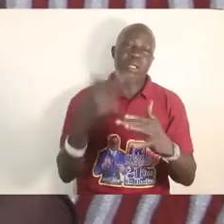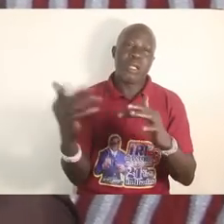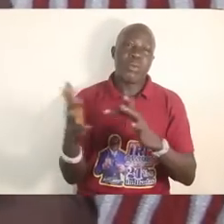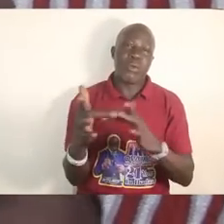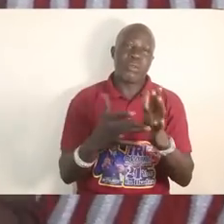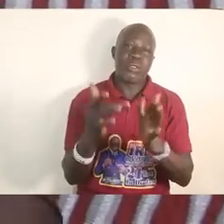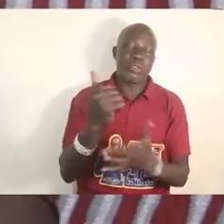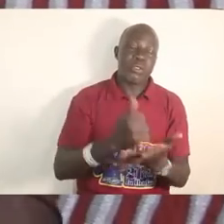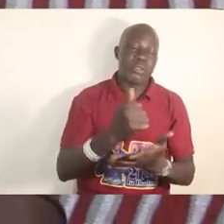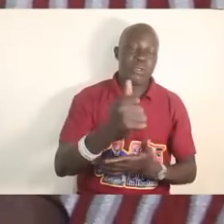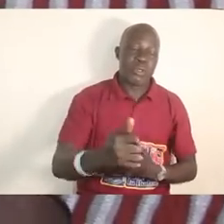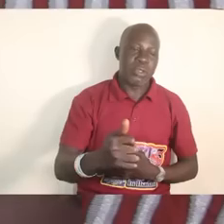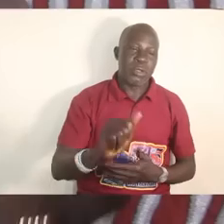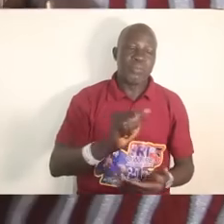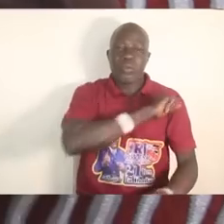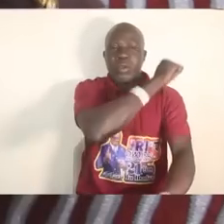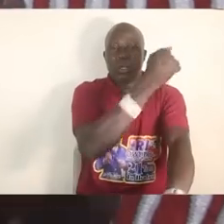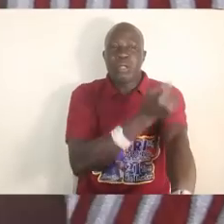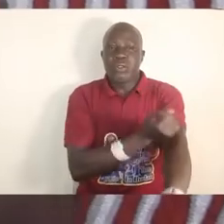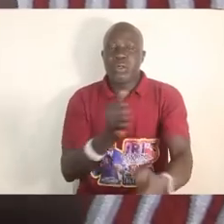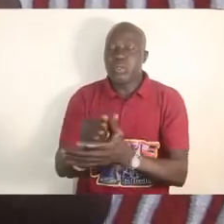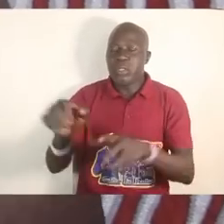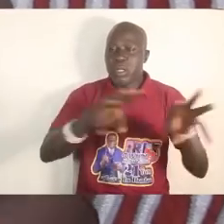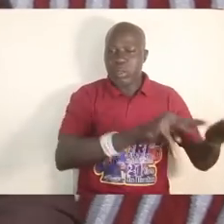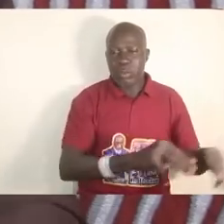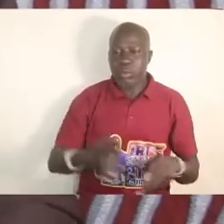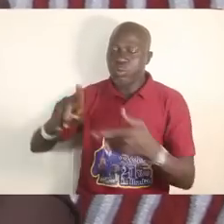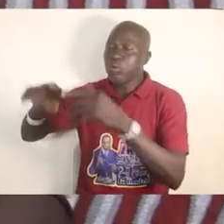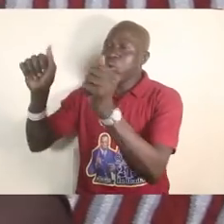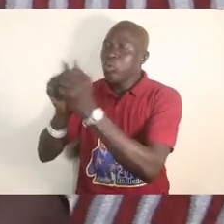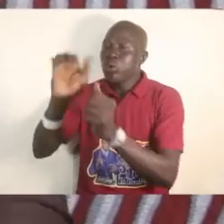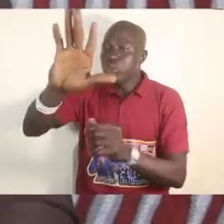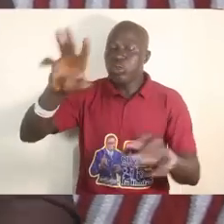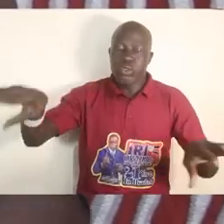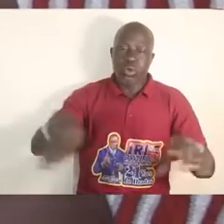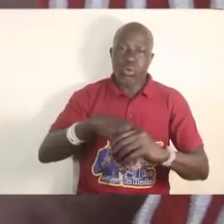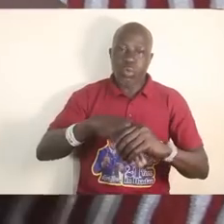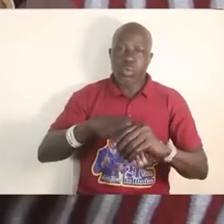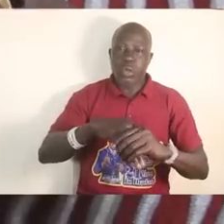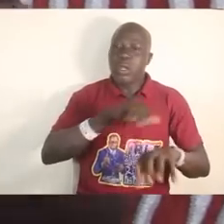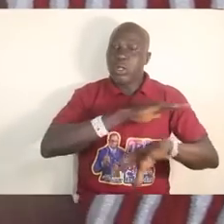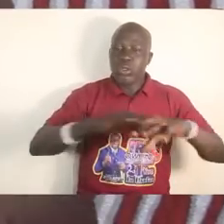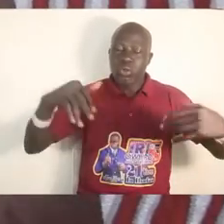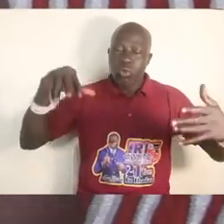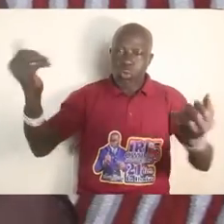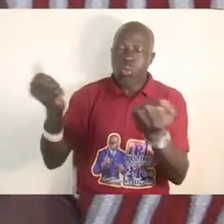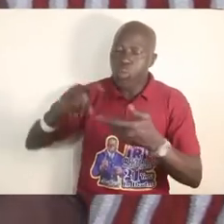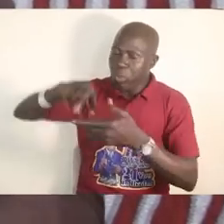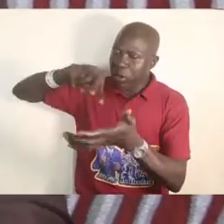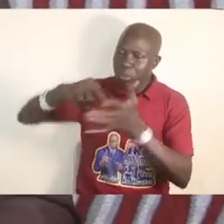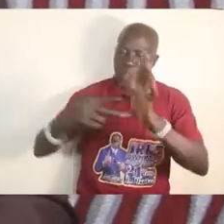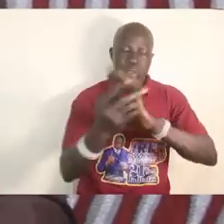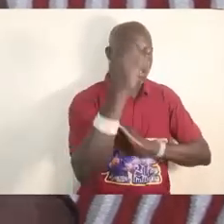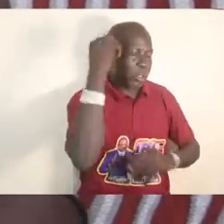Jesus. Amen. I said him. Your authority forces that journey with your marriage. Give you